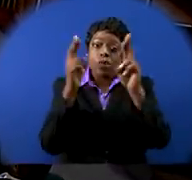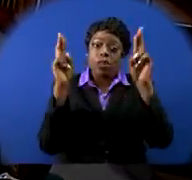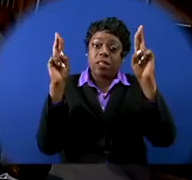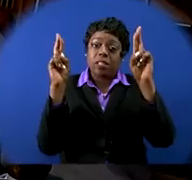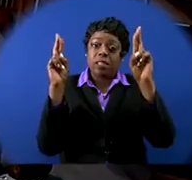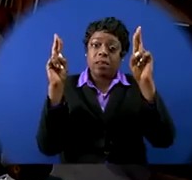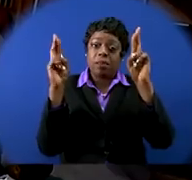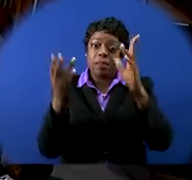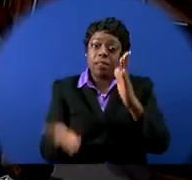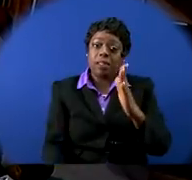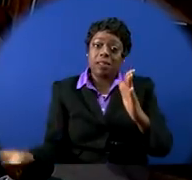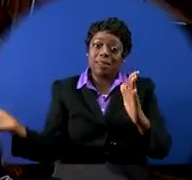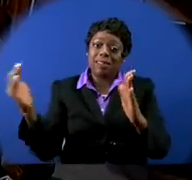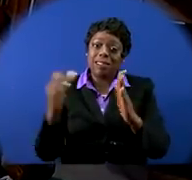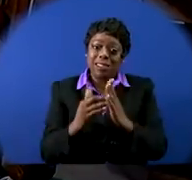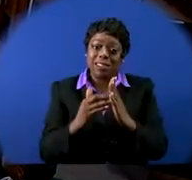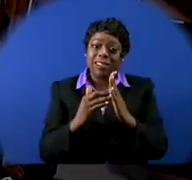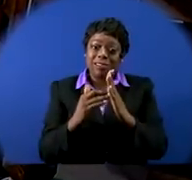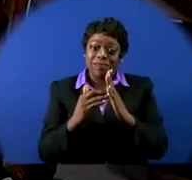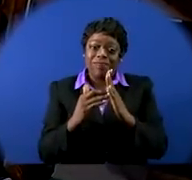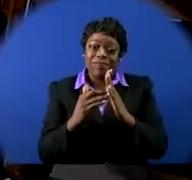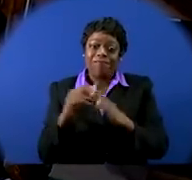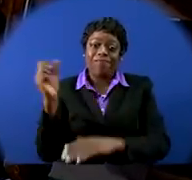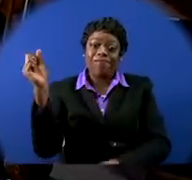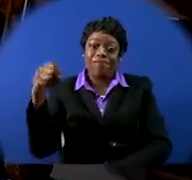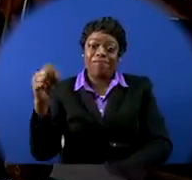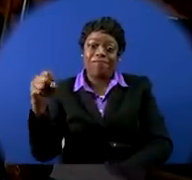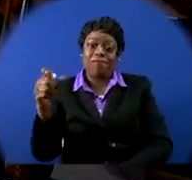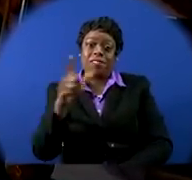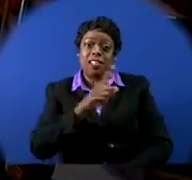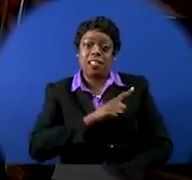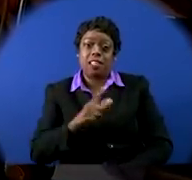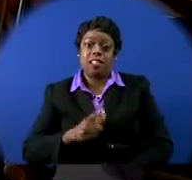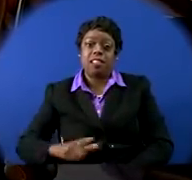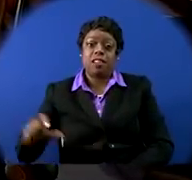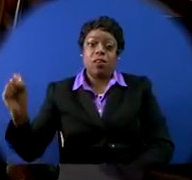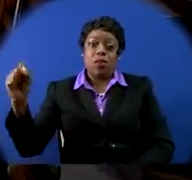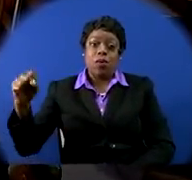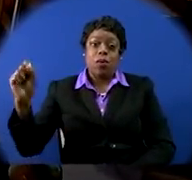Redeeming again. Yes, Lord. Yes, Lord.